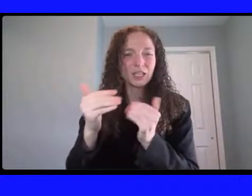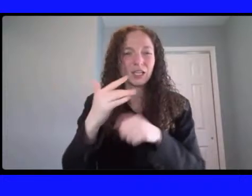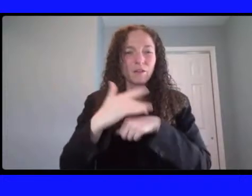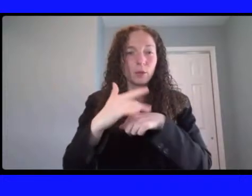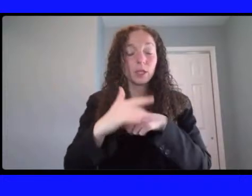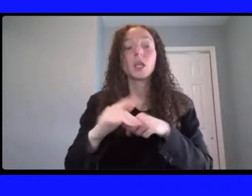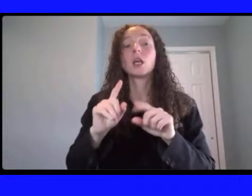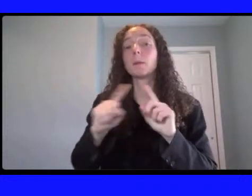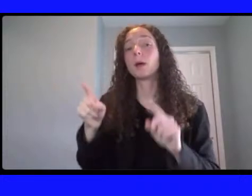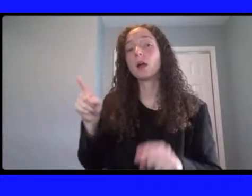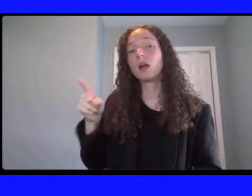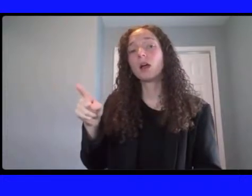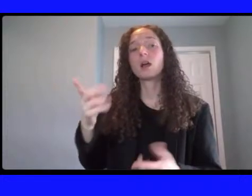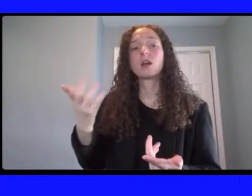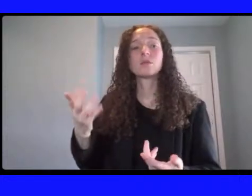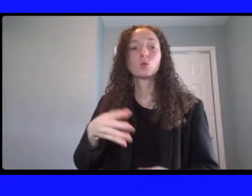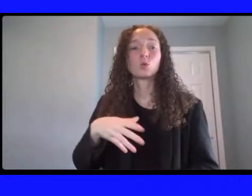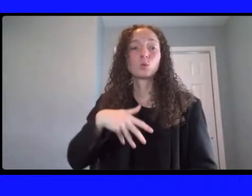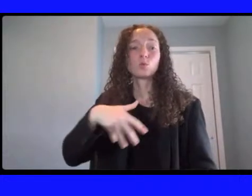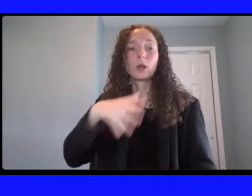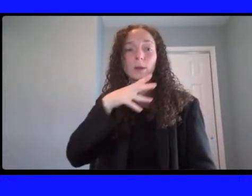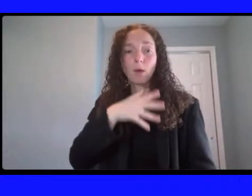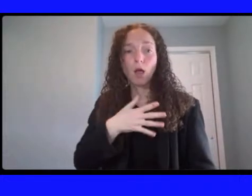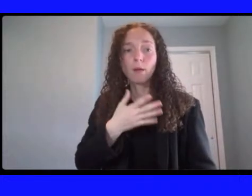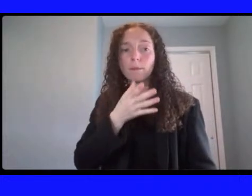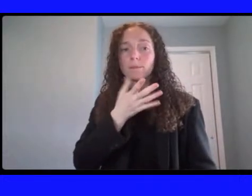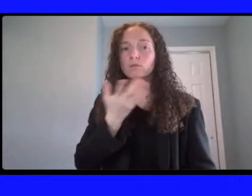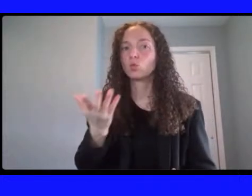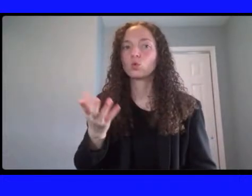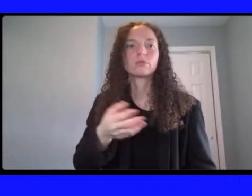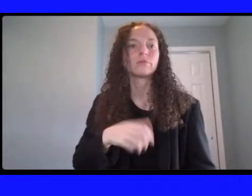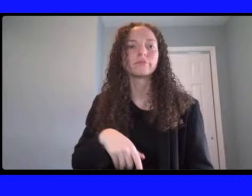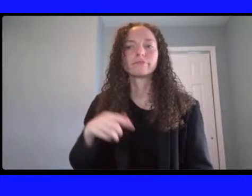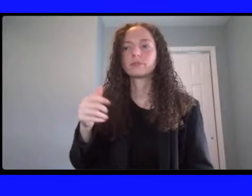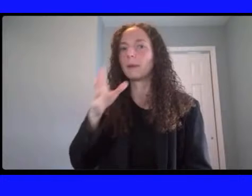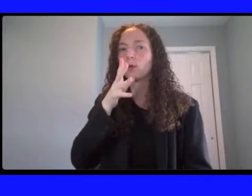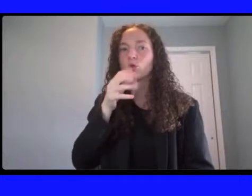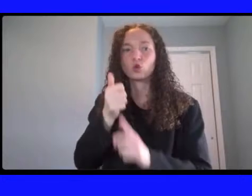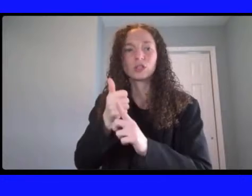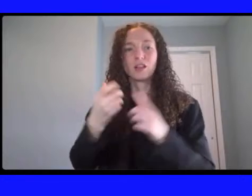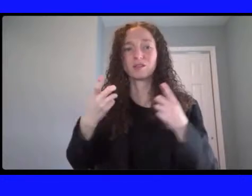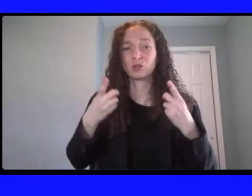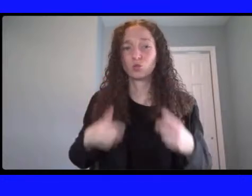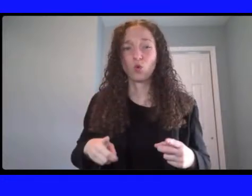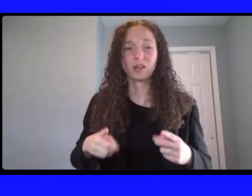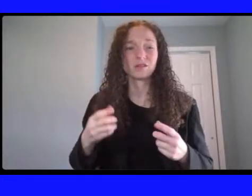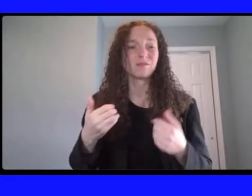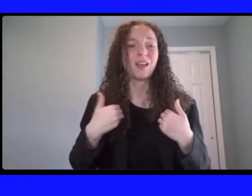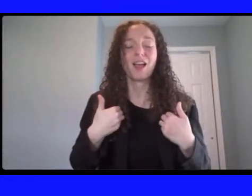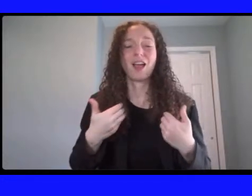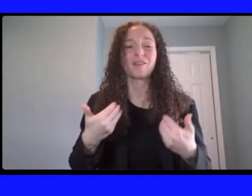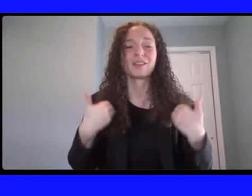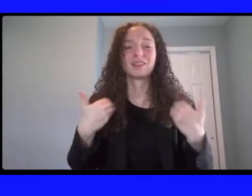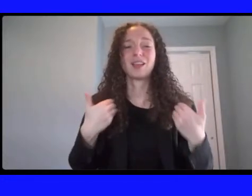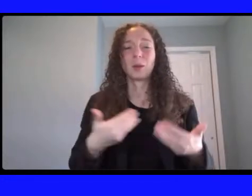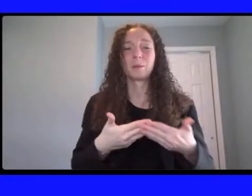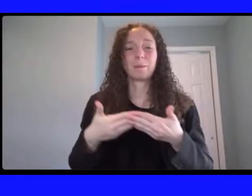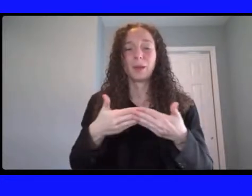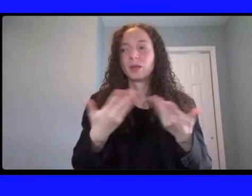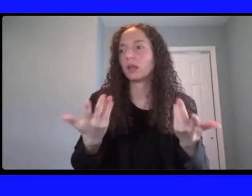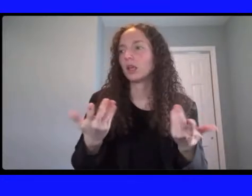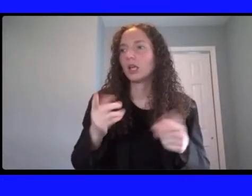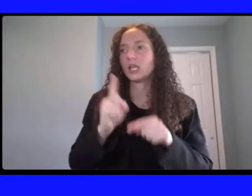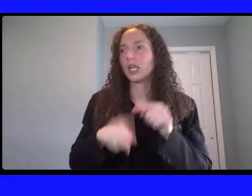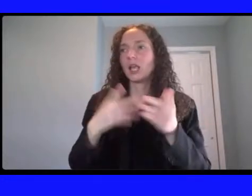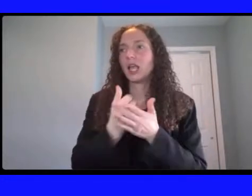again, this came out of the work that was done by New York State Department of Health, Medicaid, basically, with that first 1,000 days initiative. It's going to